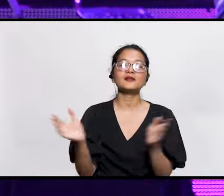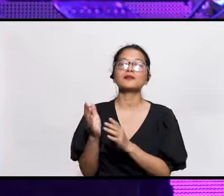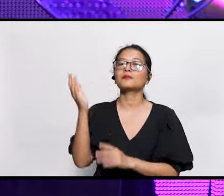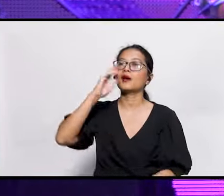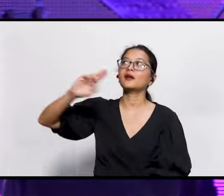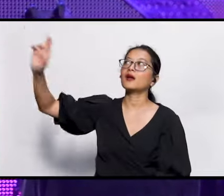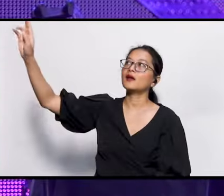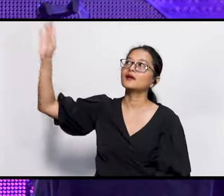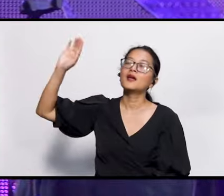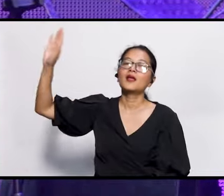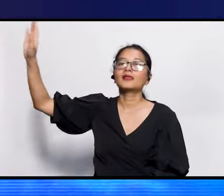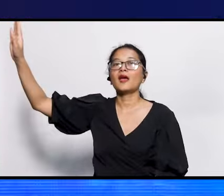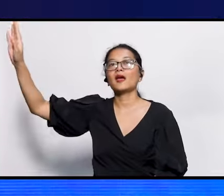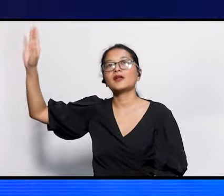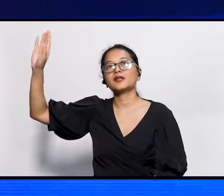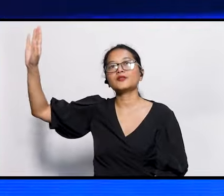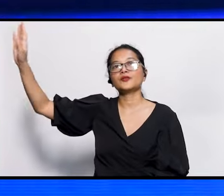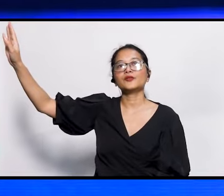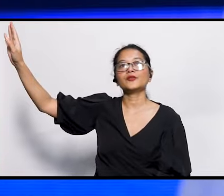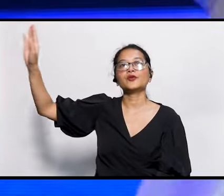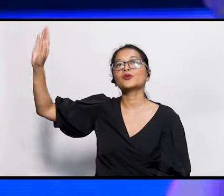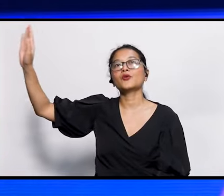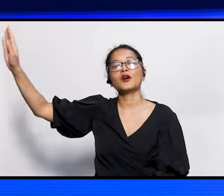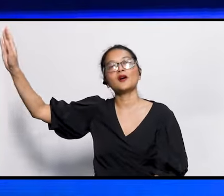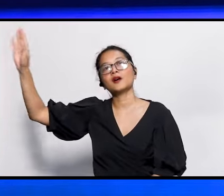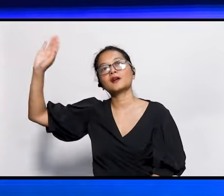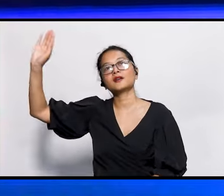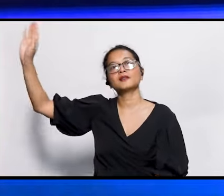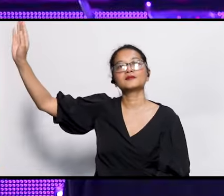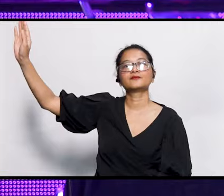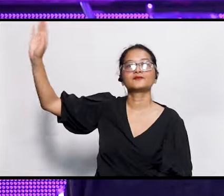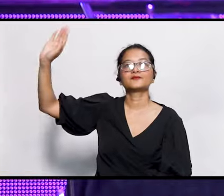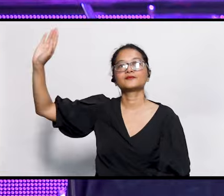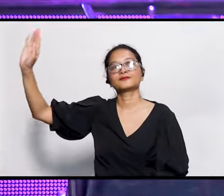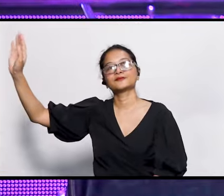darkness my god That is who you